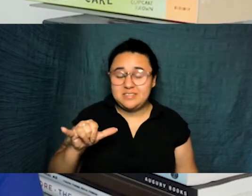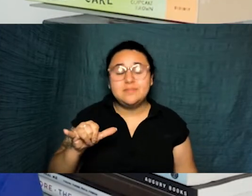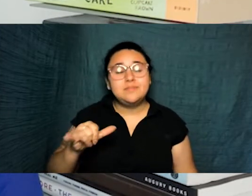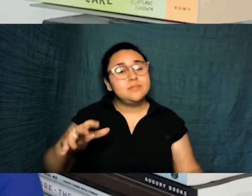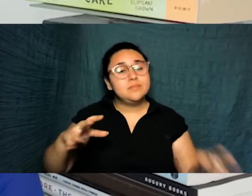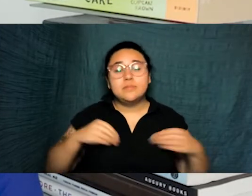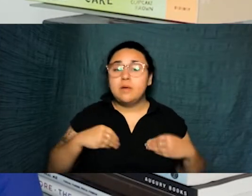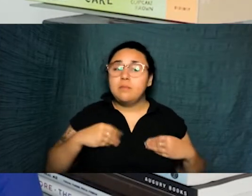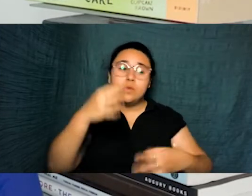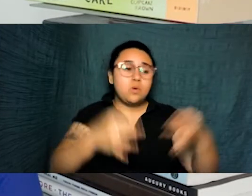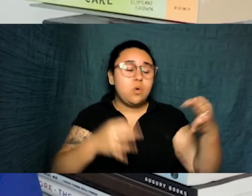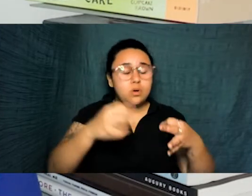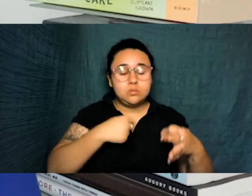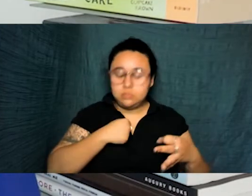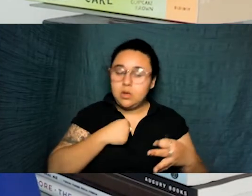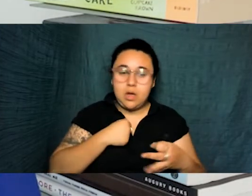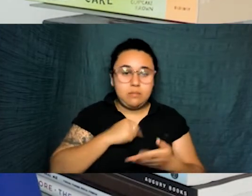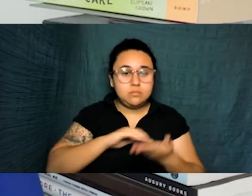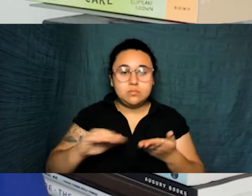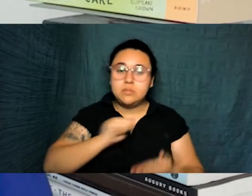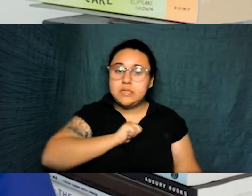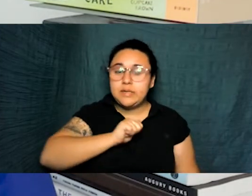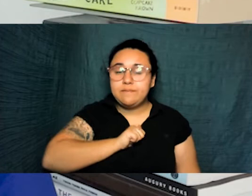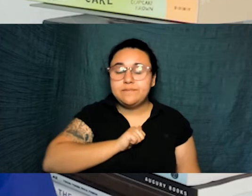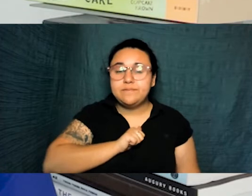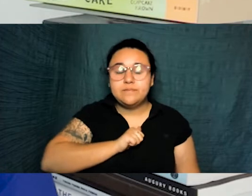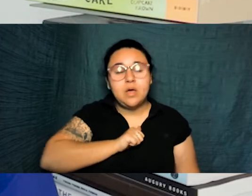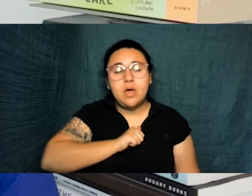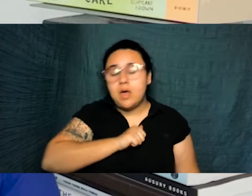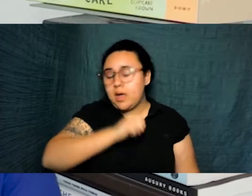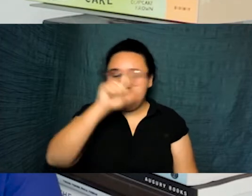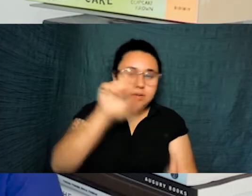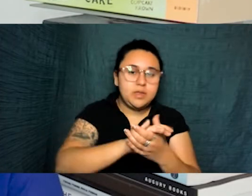I had faith in the system. But to the court,